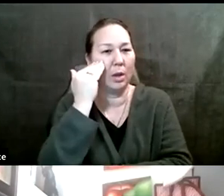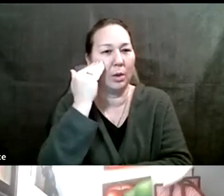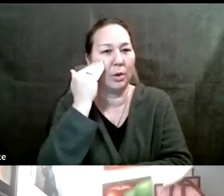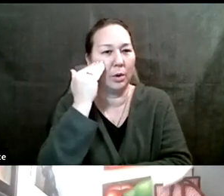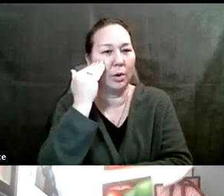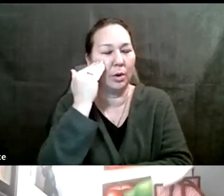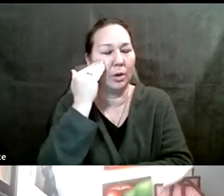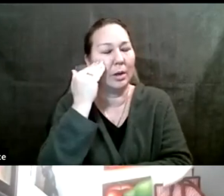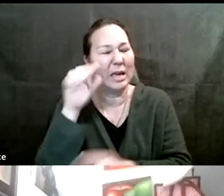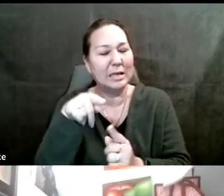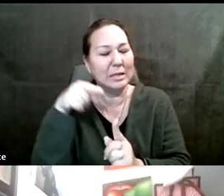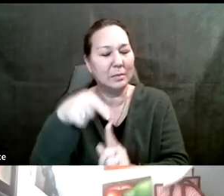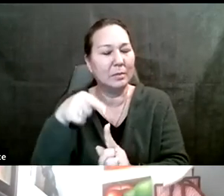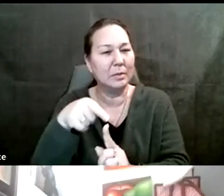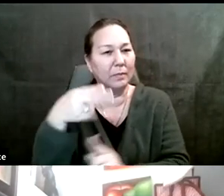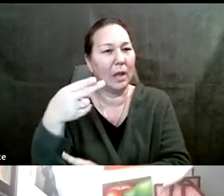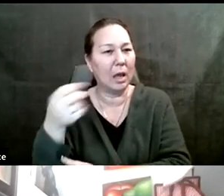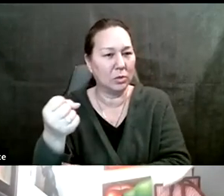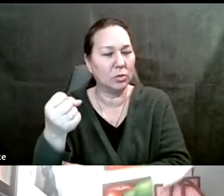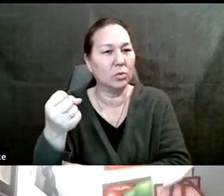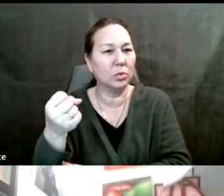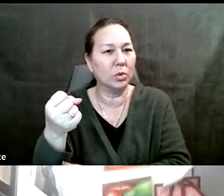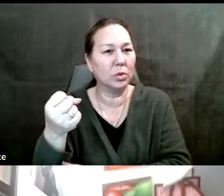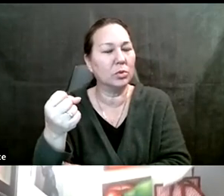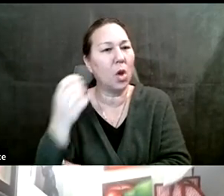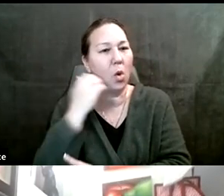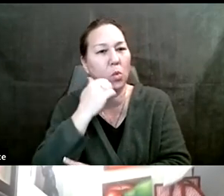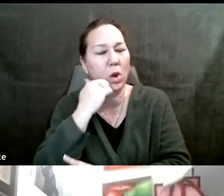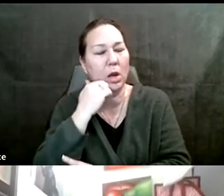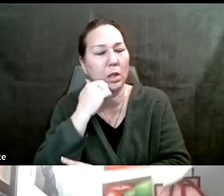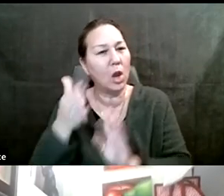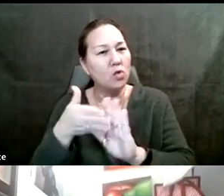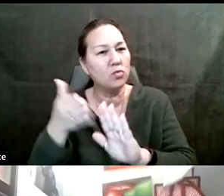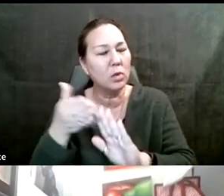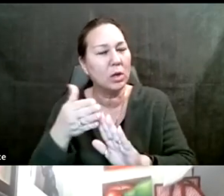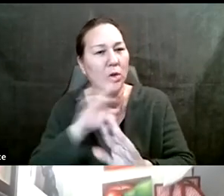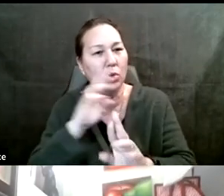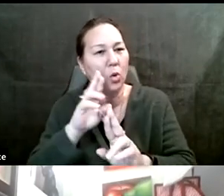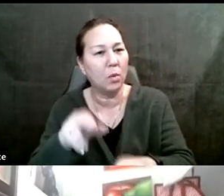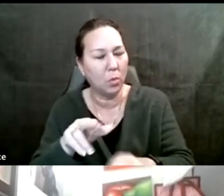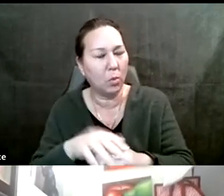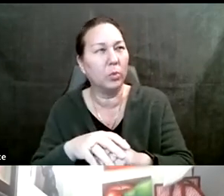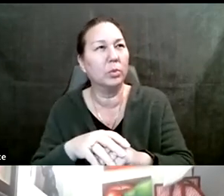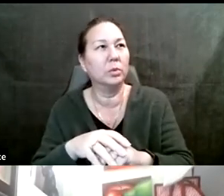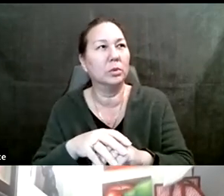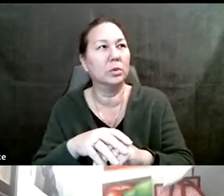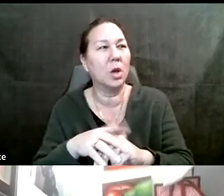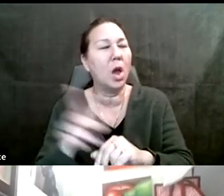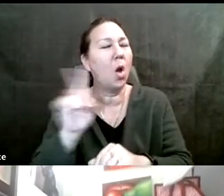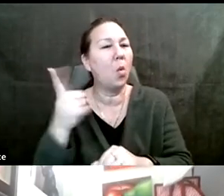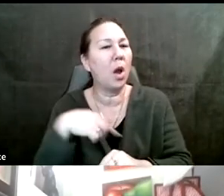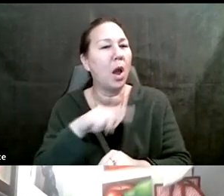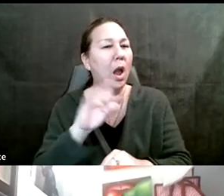particular of running you know regularly running reports and knowing um you know where where our